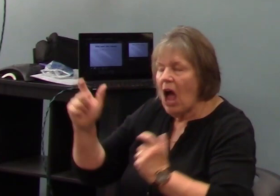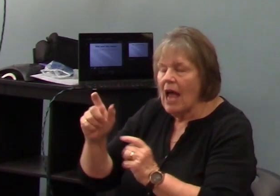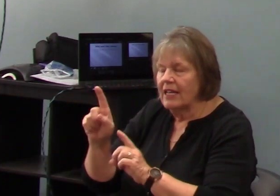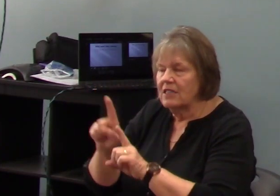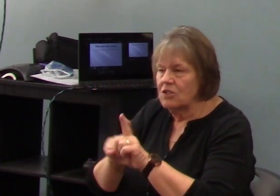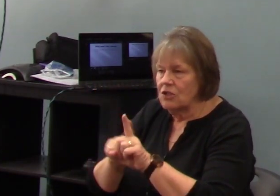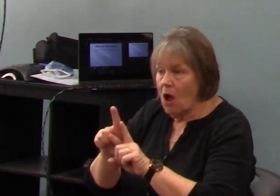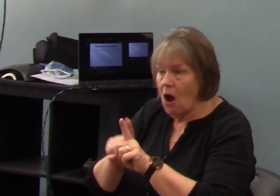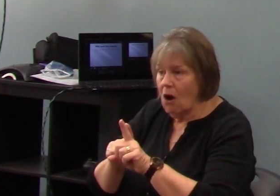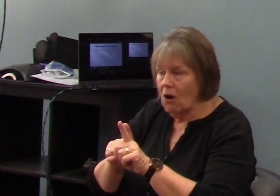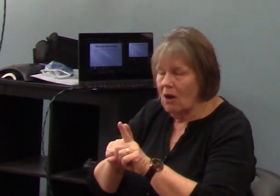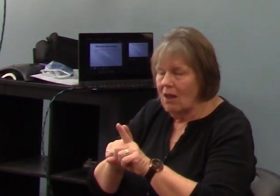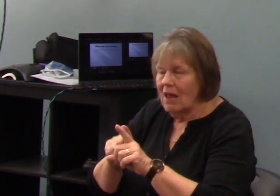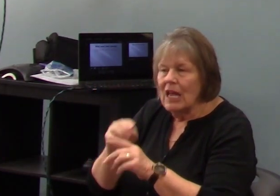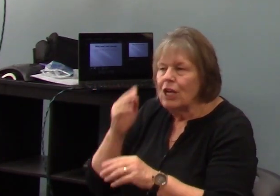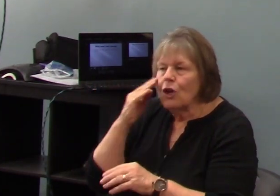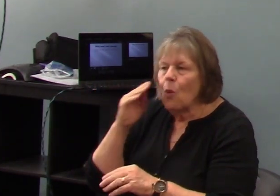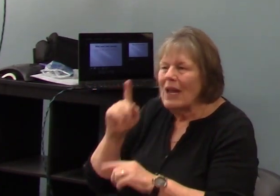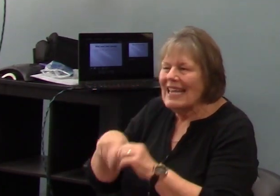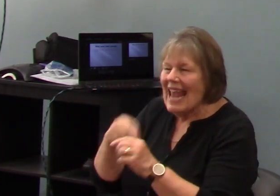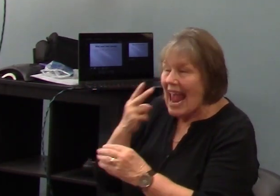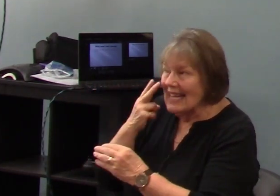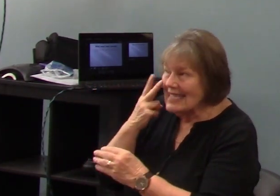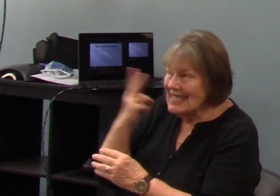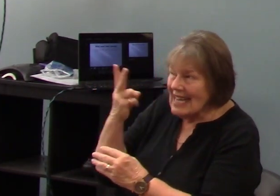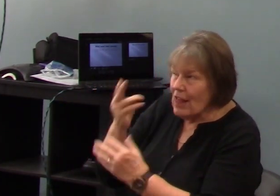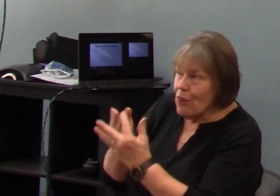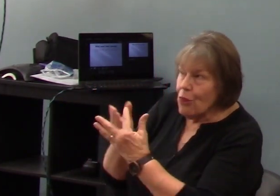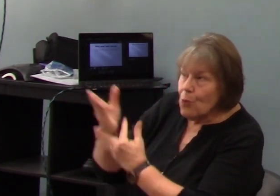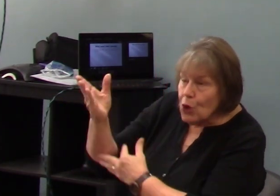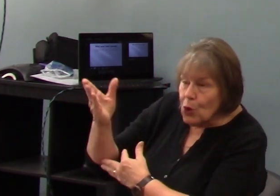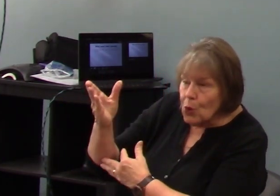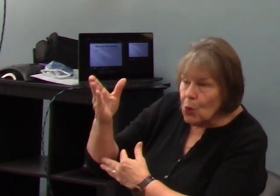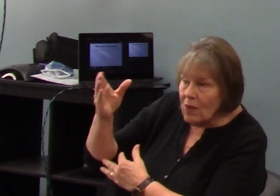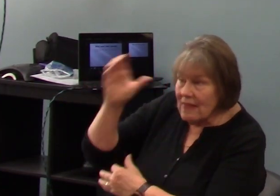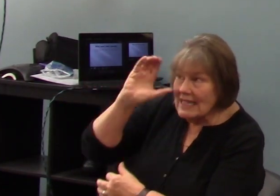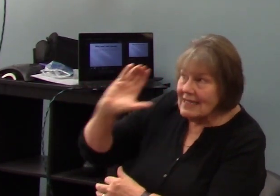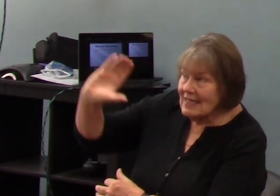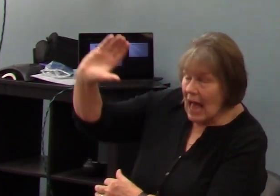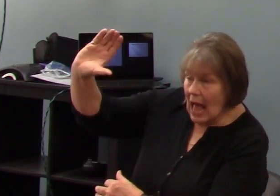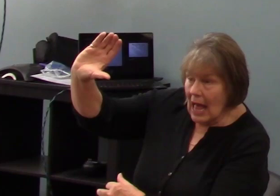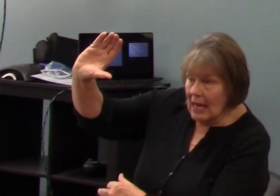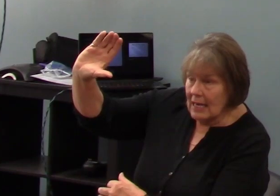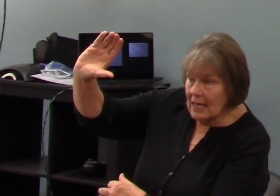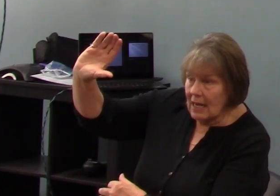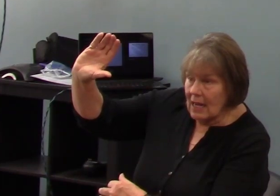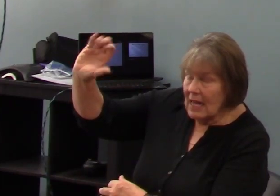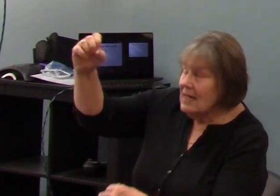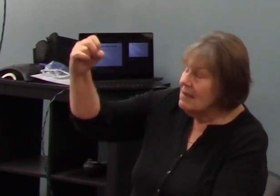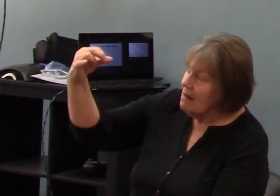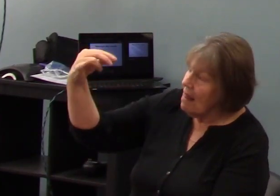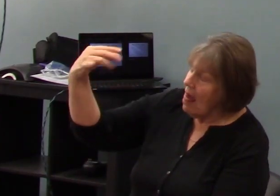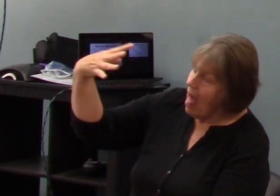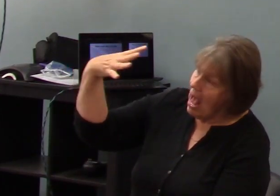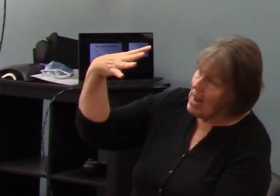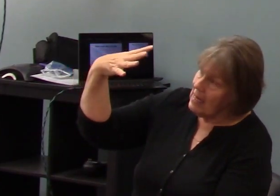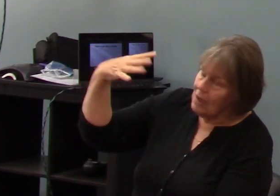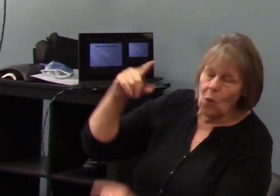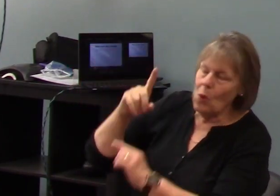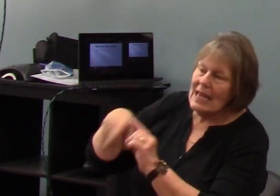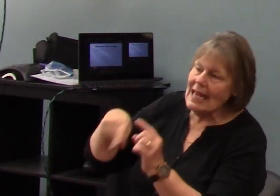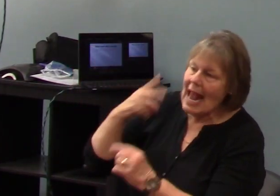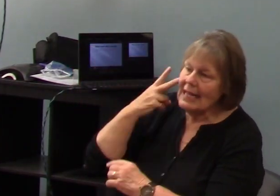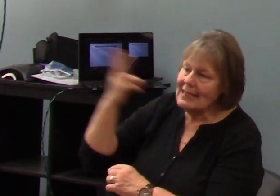through the sun? It's so hot, like the sun is emitting light, but like you can't see to the inside of the sun. It's